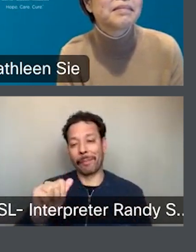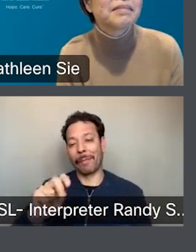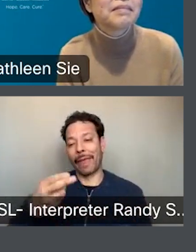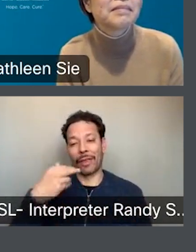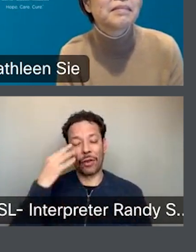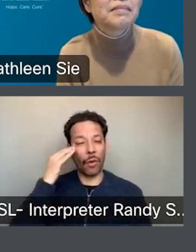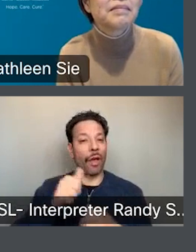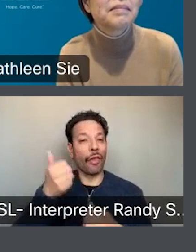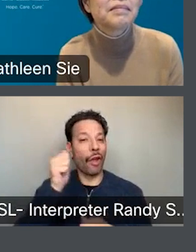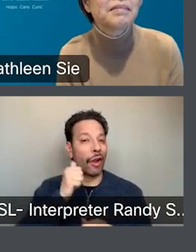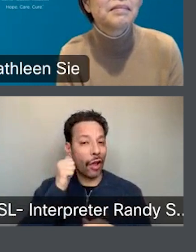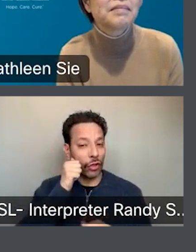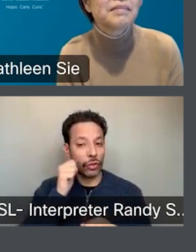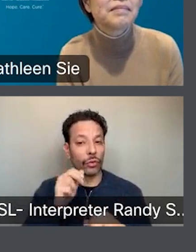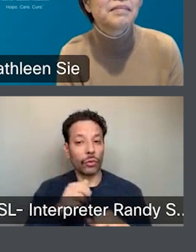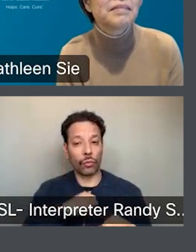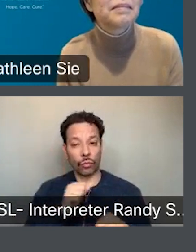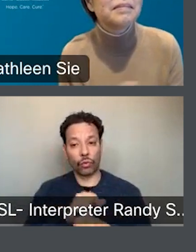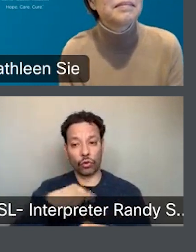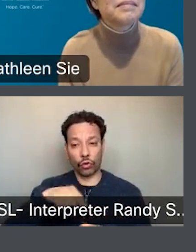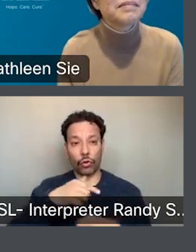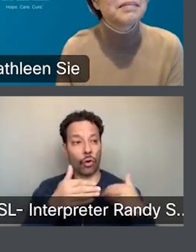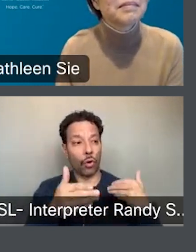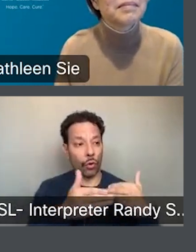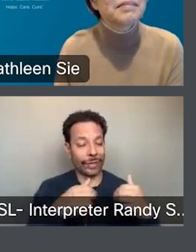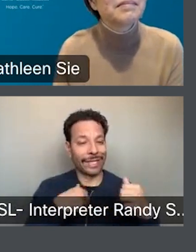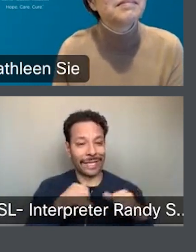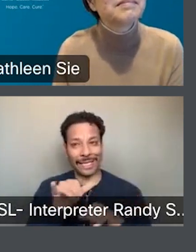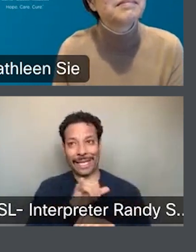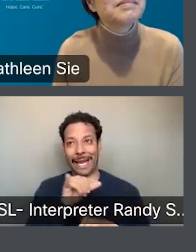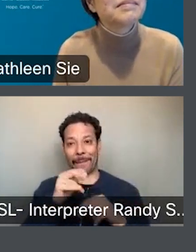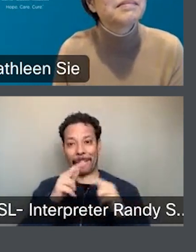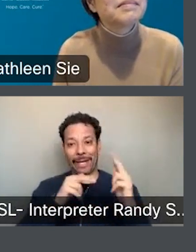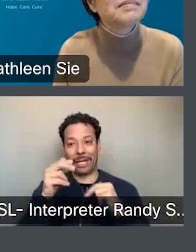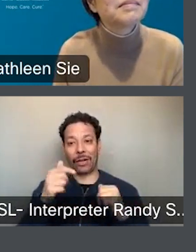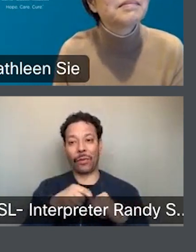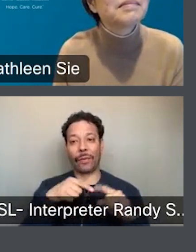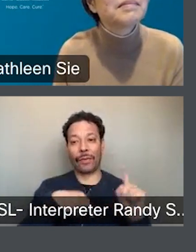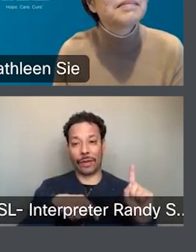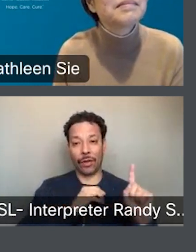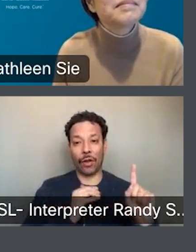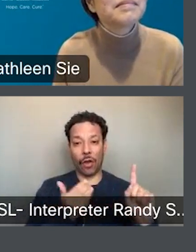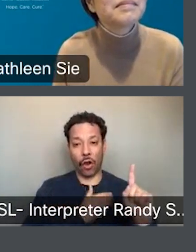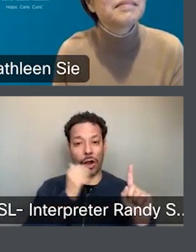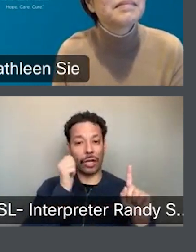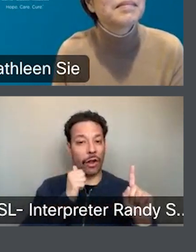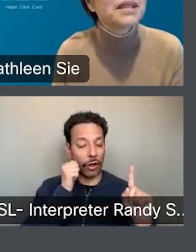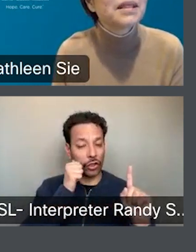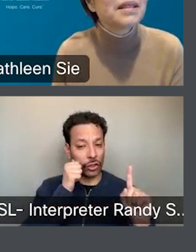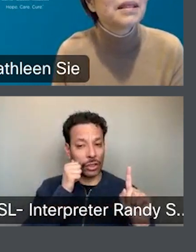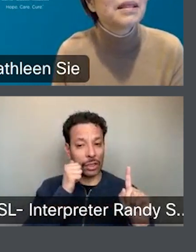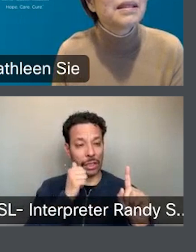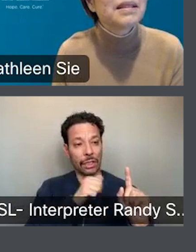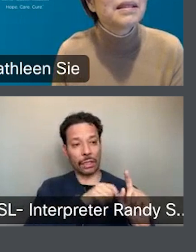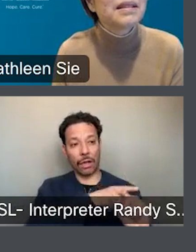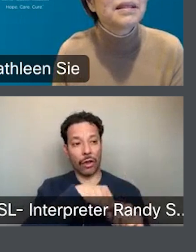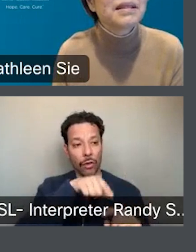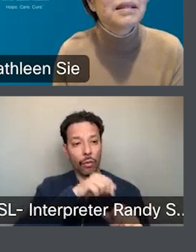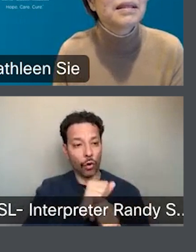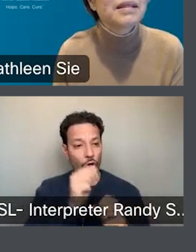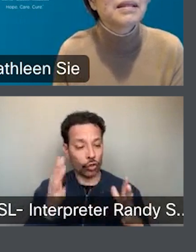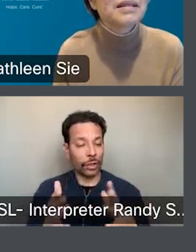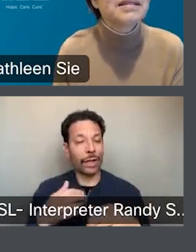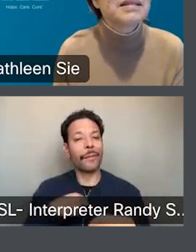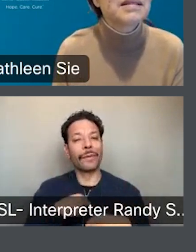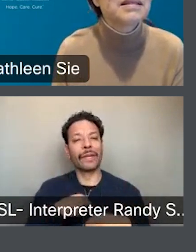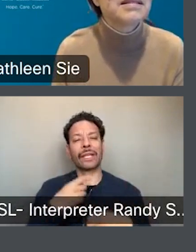very closely. We're in the same building with our otology colleagues. I would certainly, given